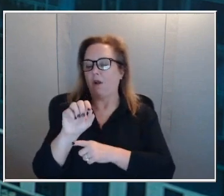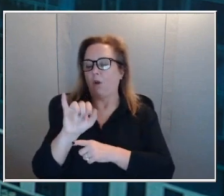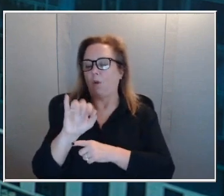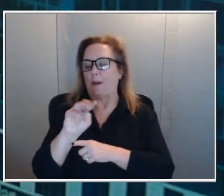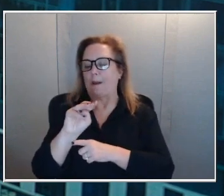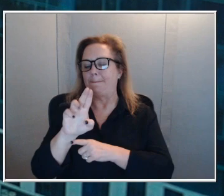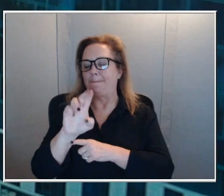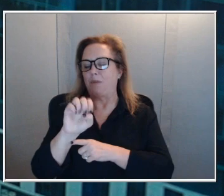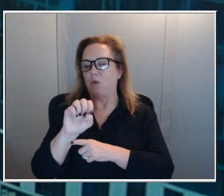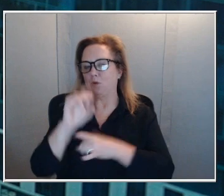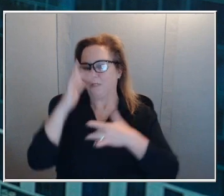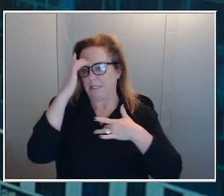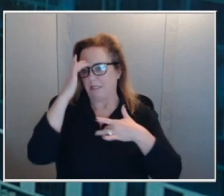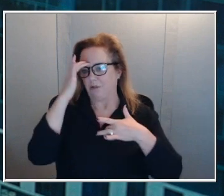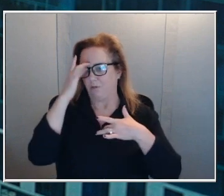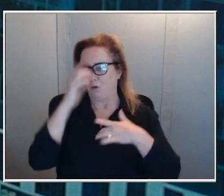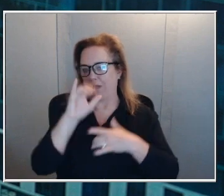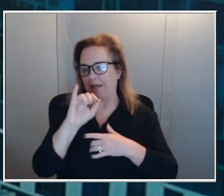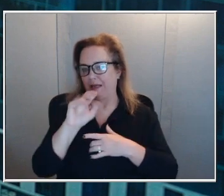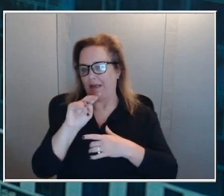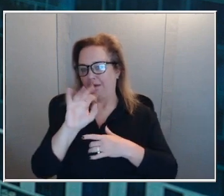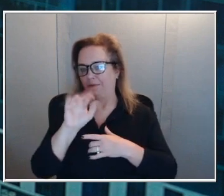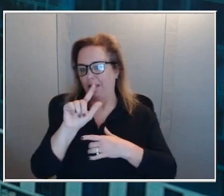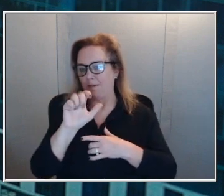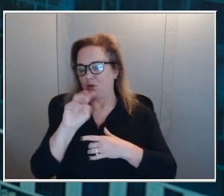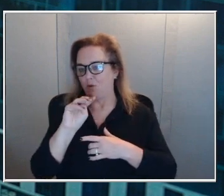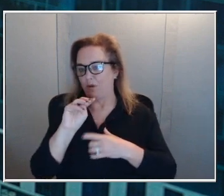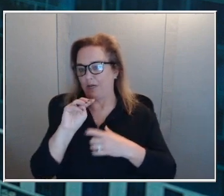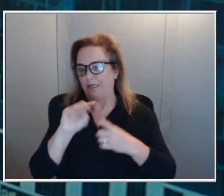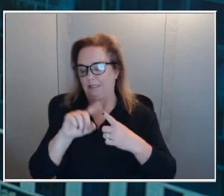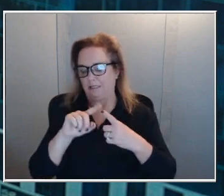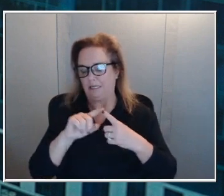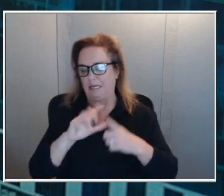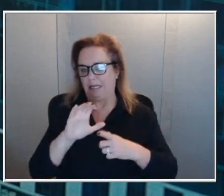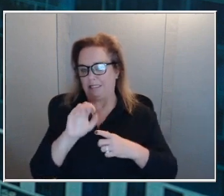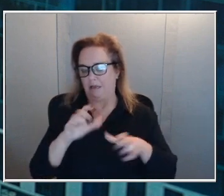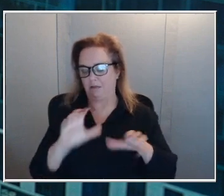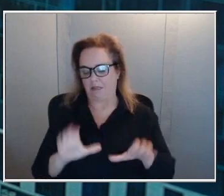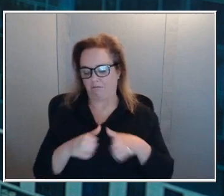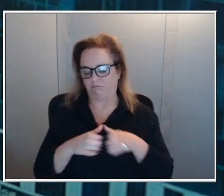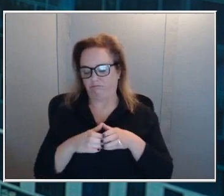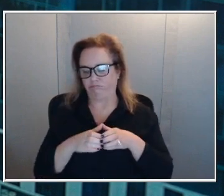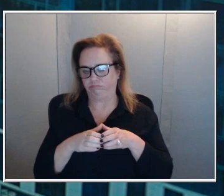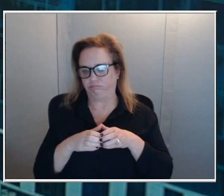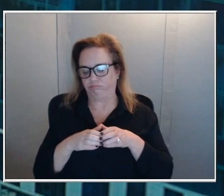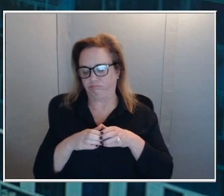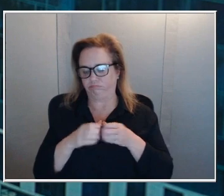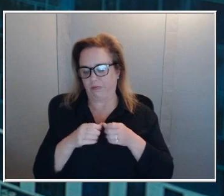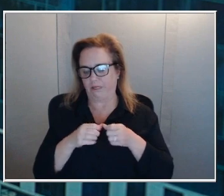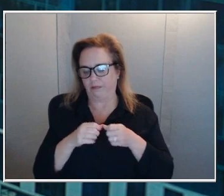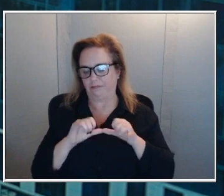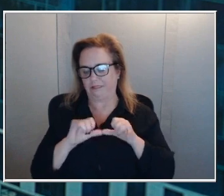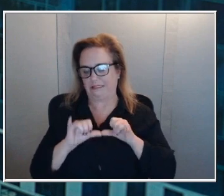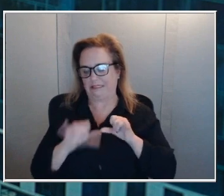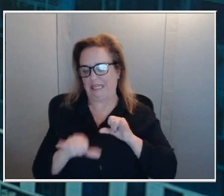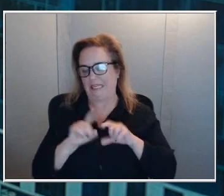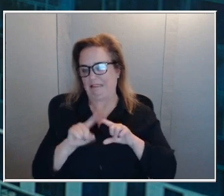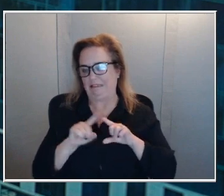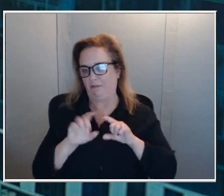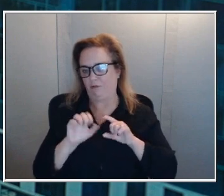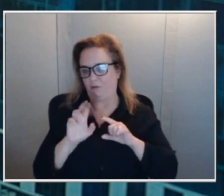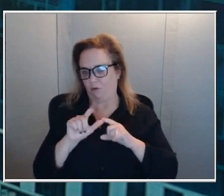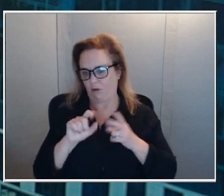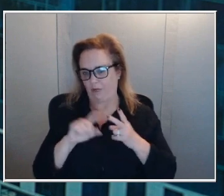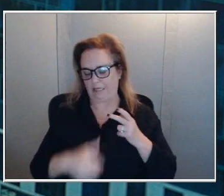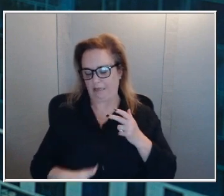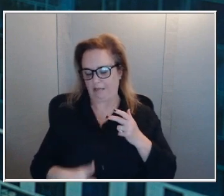where you get a bunch of inflammatory cells that sort of clump together and deposit themselves in different organs, the lungs and the